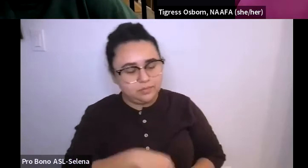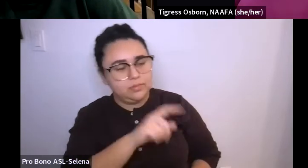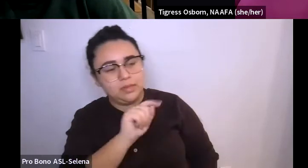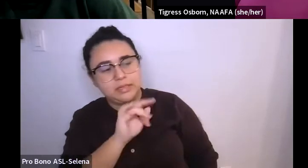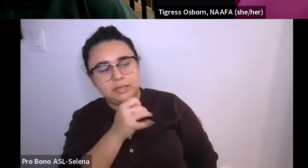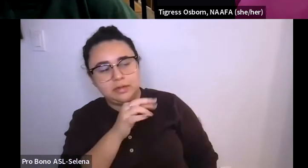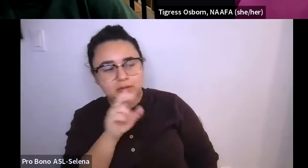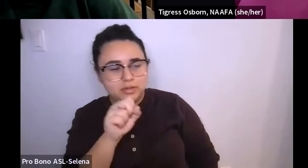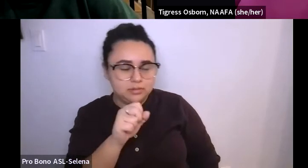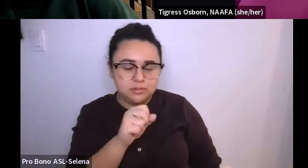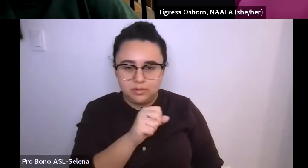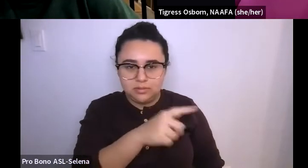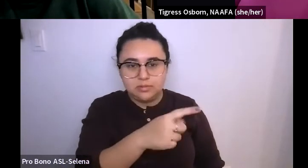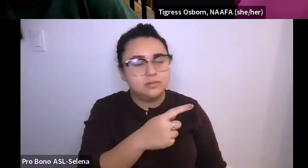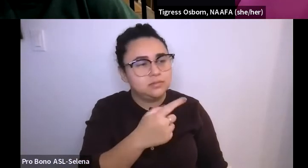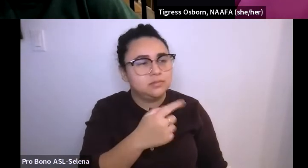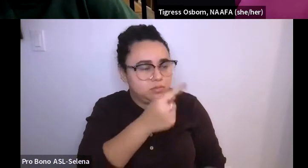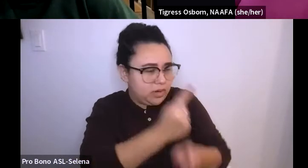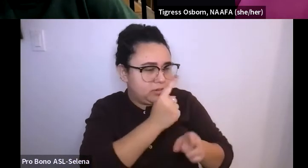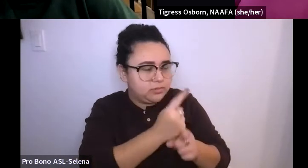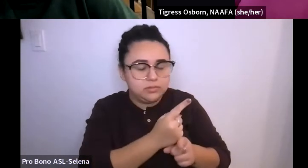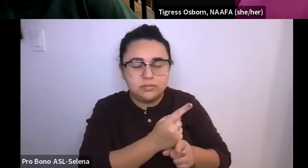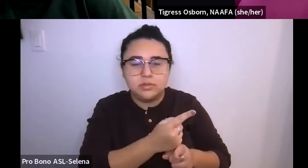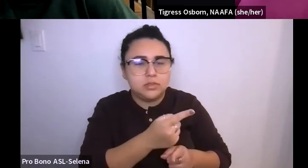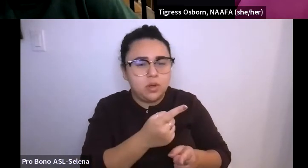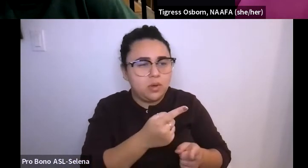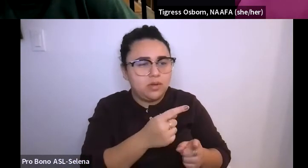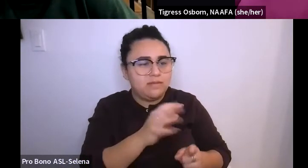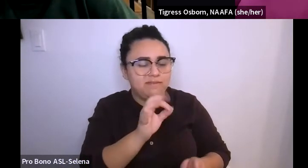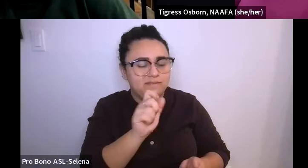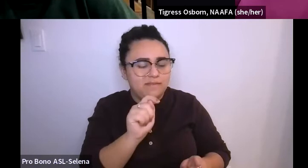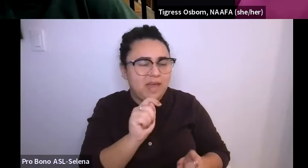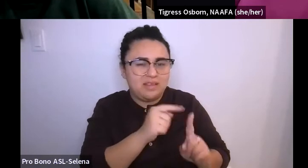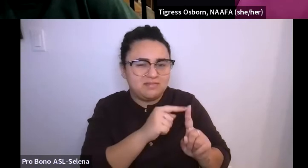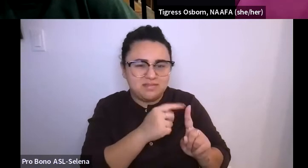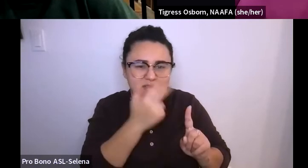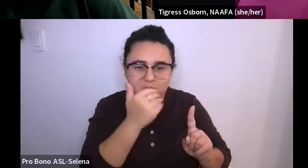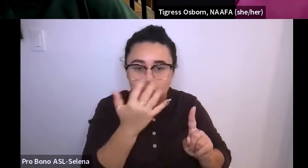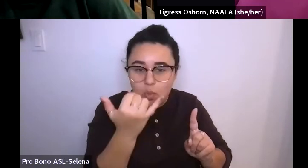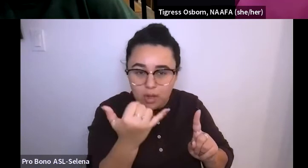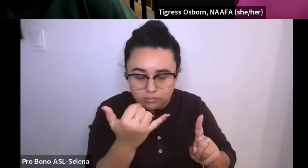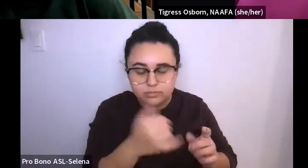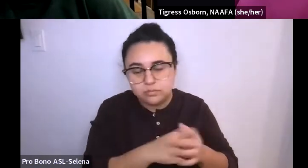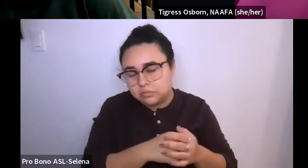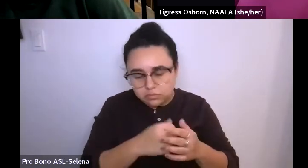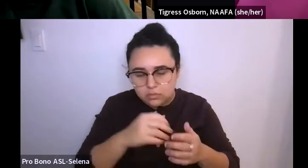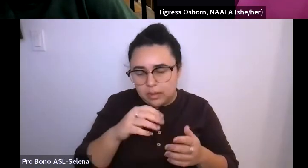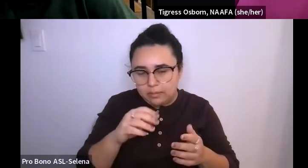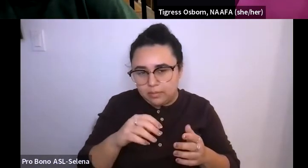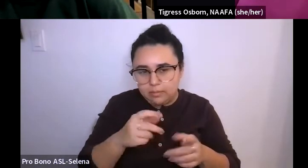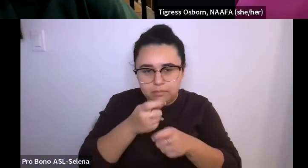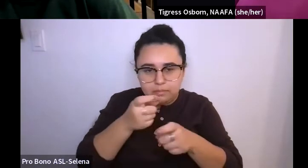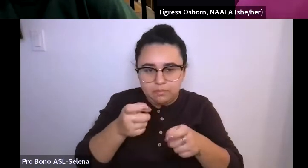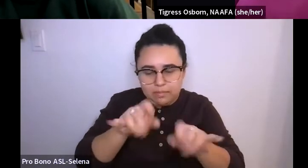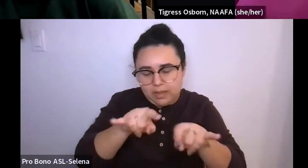What is funny about being fat? What do you love to talk about as a comedian when you're on stage? What are the besides making, you know, making fun of thin people and